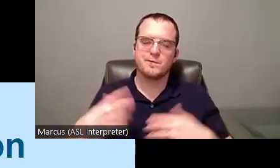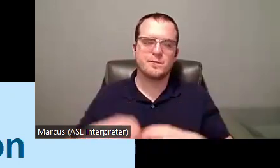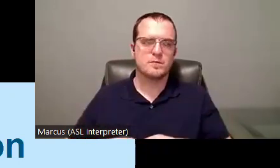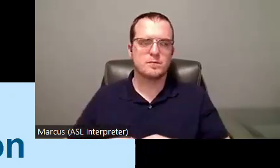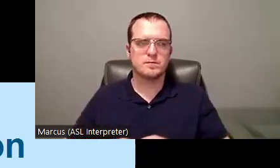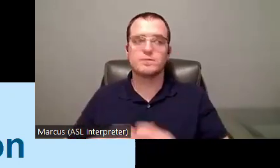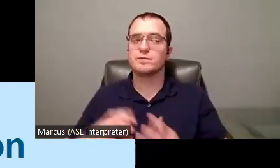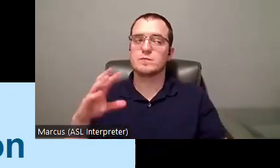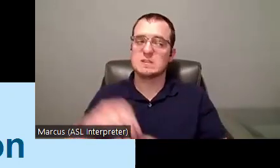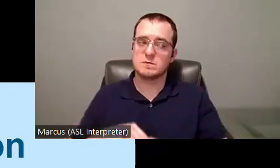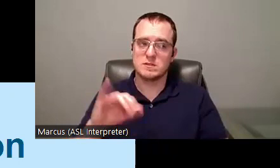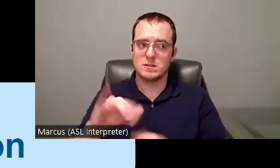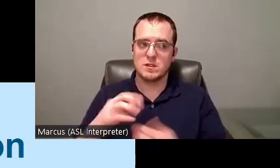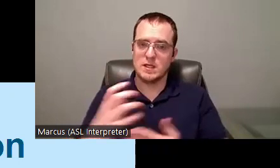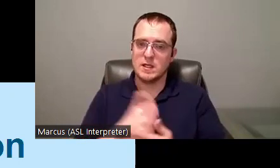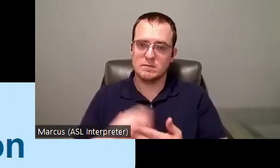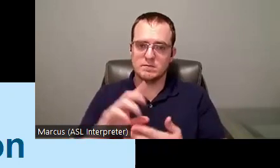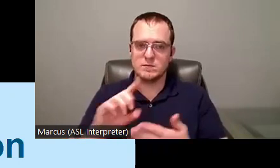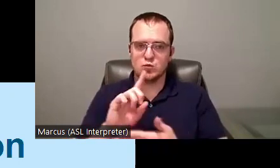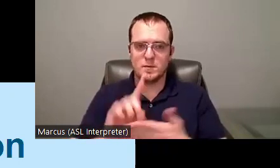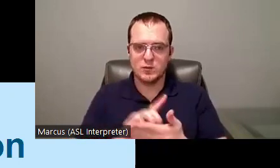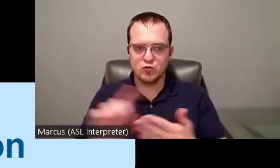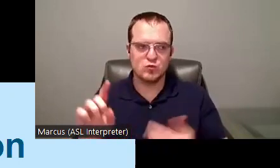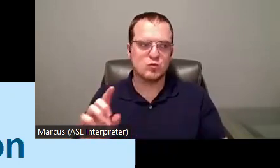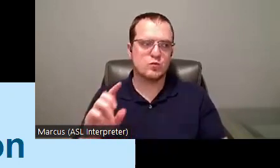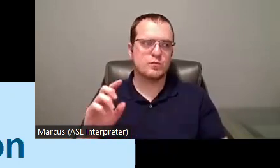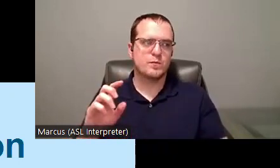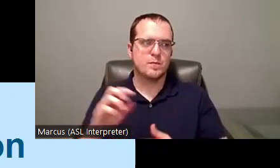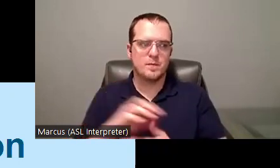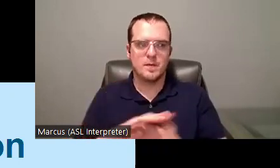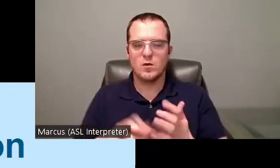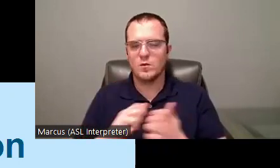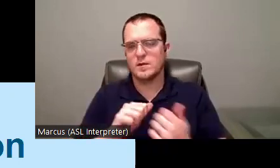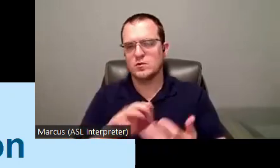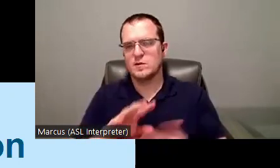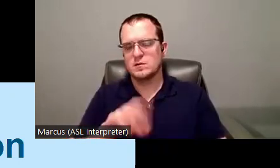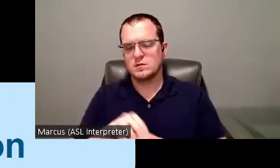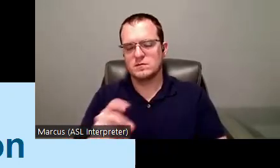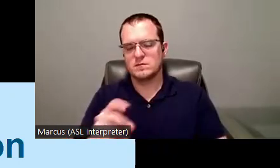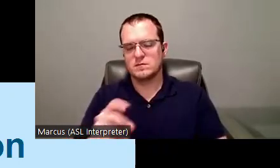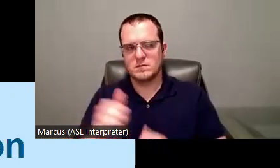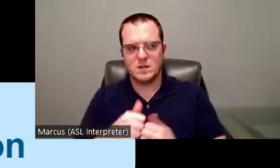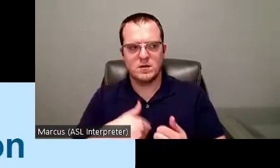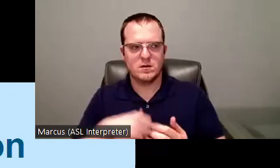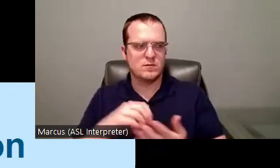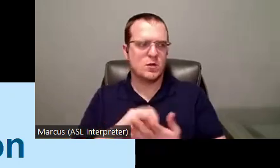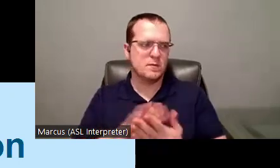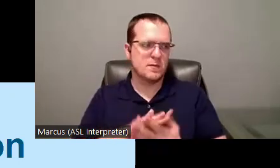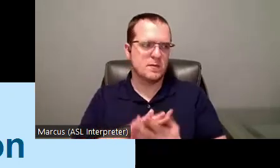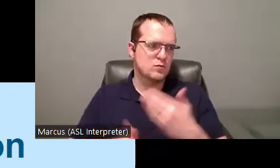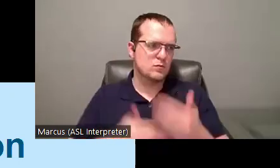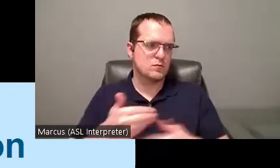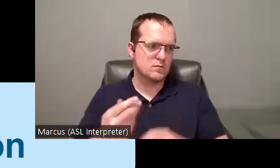participating in source of income discrimination, that would be addressed at that time, and we would look for documentation about